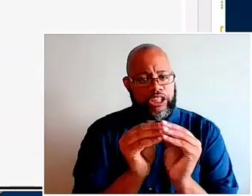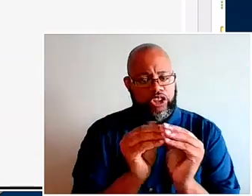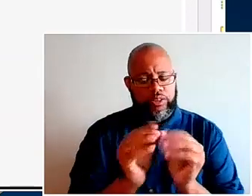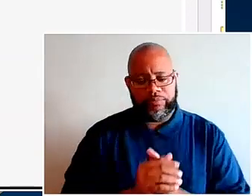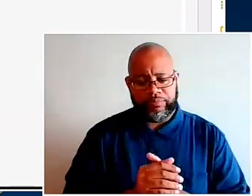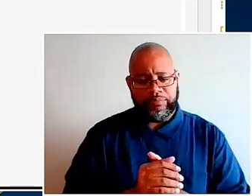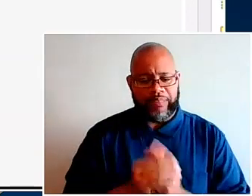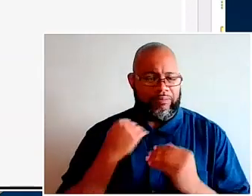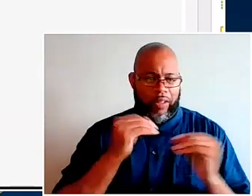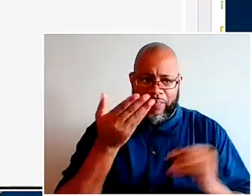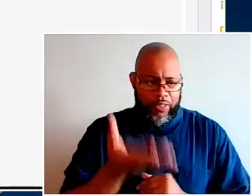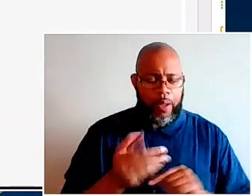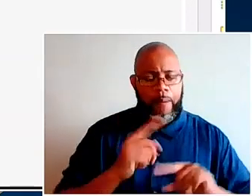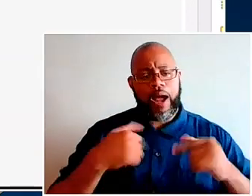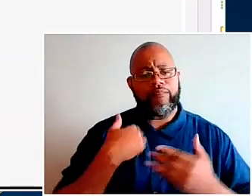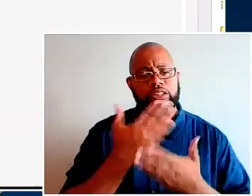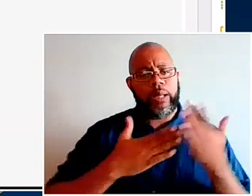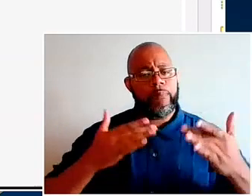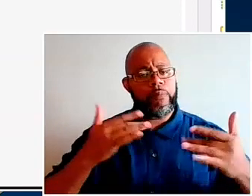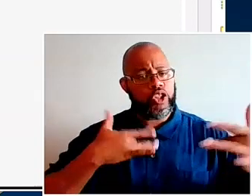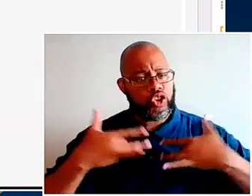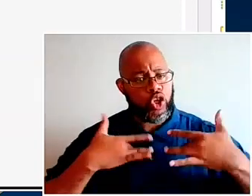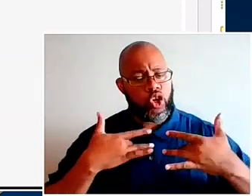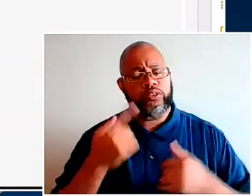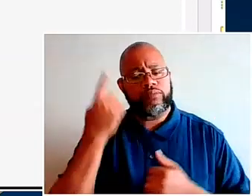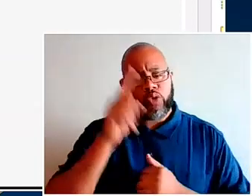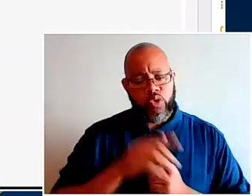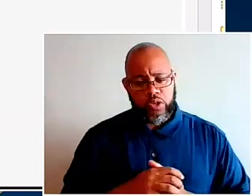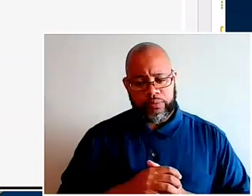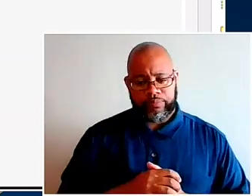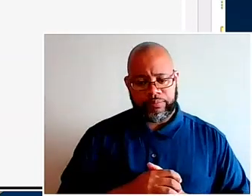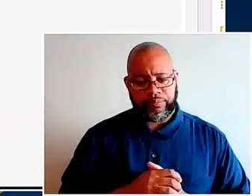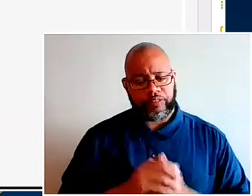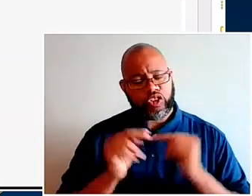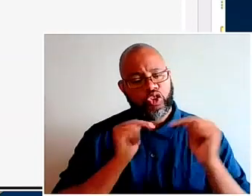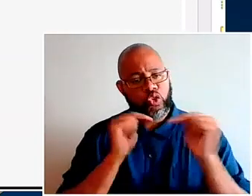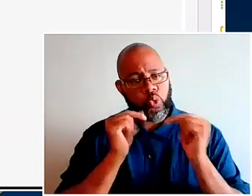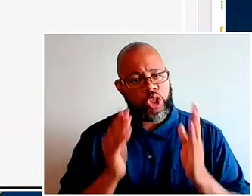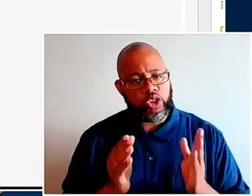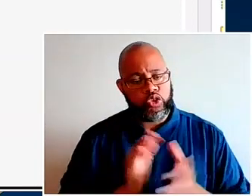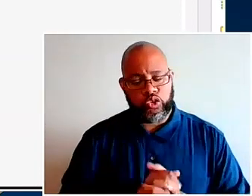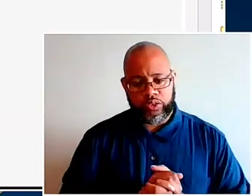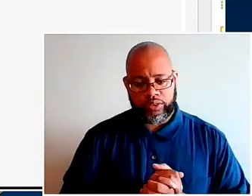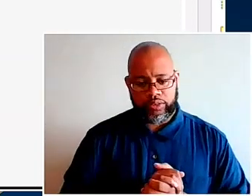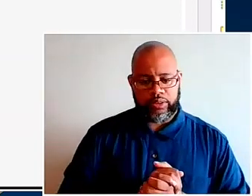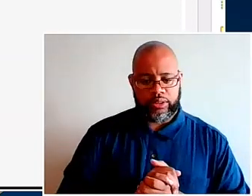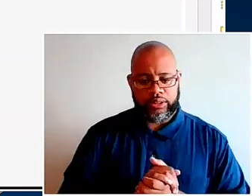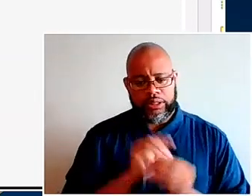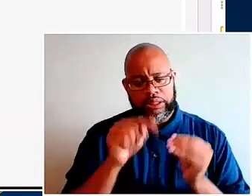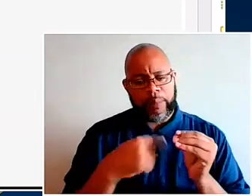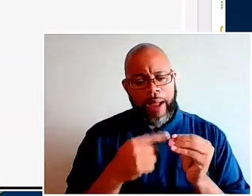there. There were some concerns on the part of negotiators about